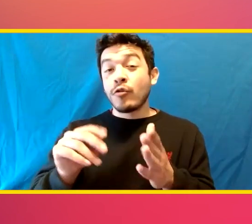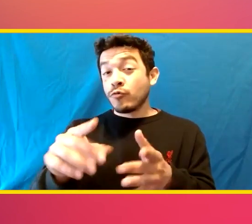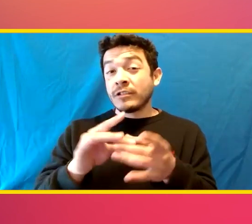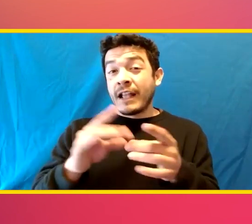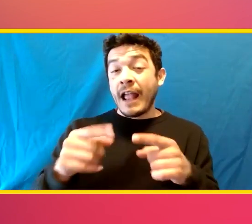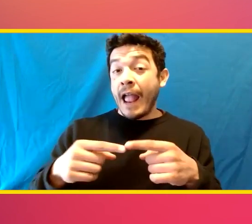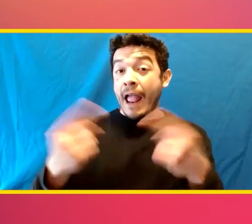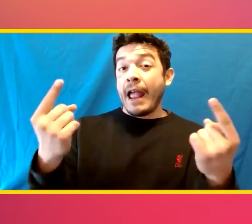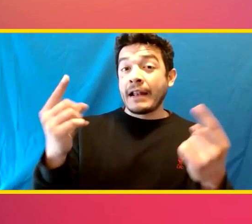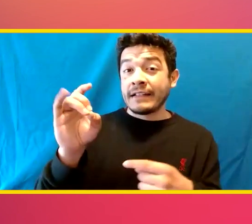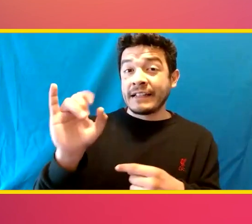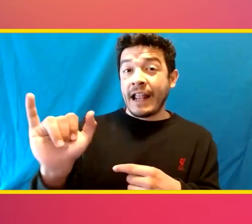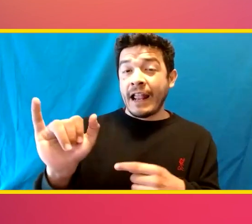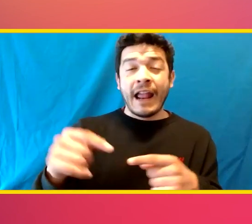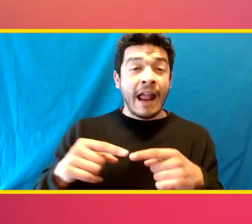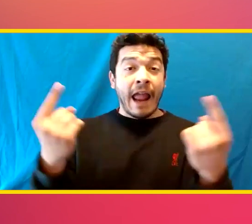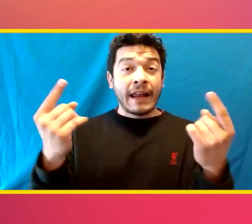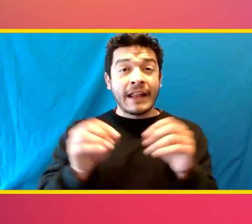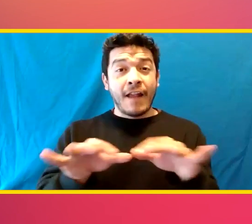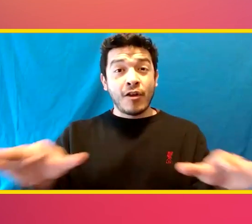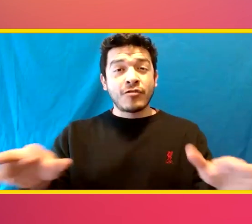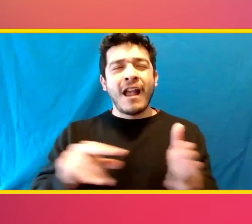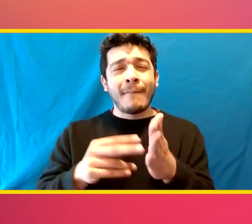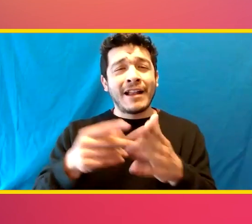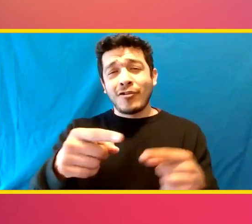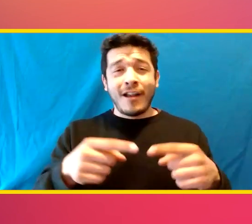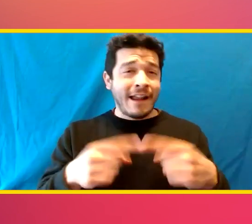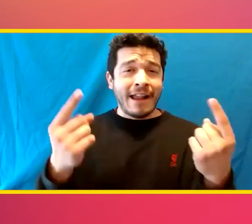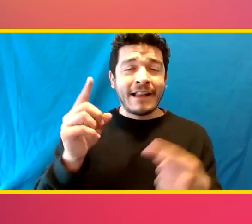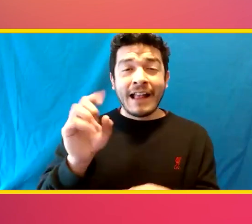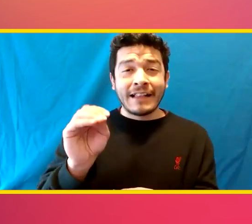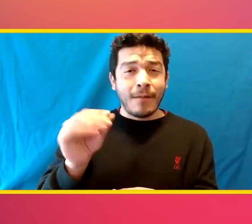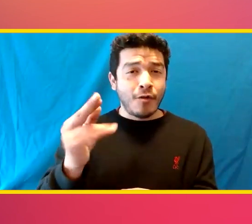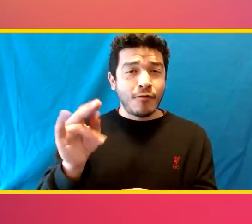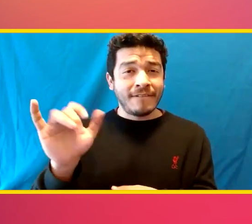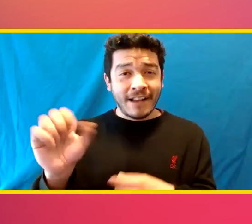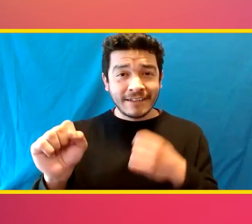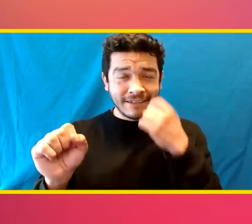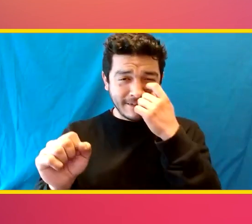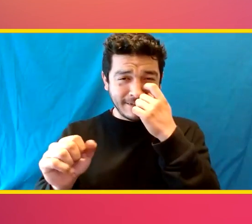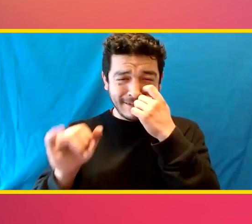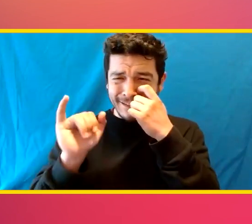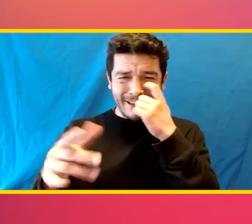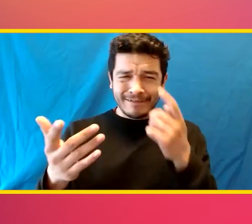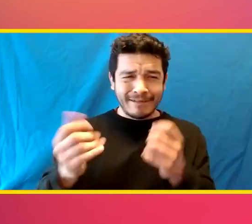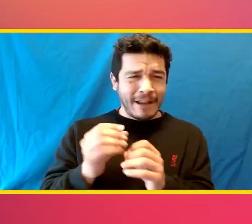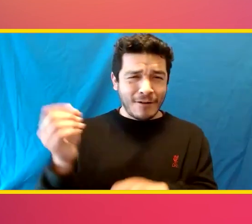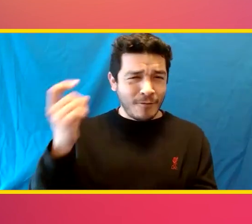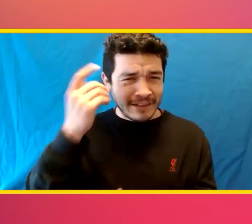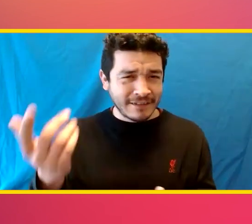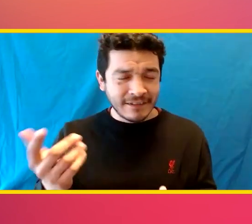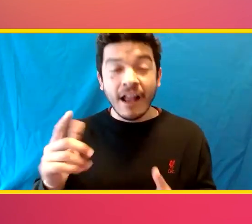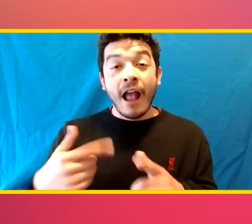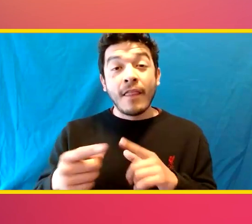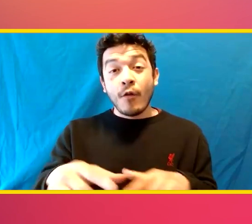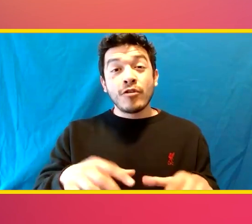anti-DEI, anti-diversity, that means you're anti-demographics. Like, yeah. okay, that makes no sense. And then